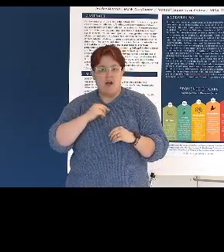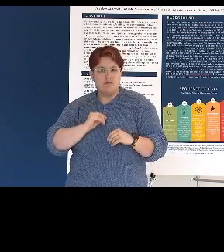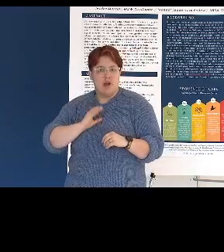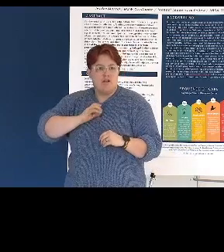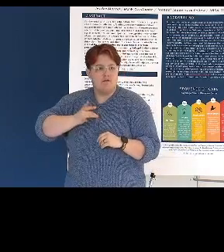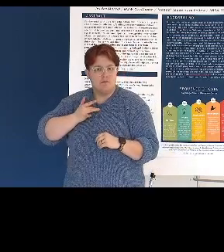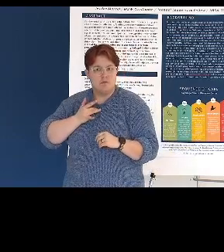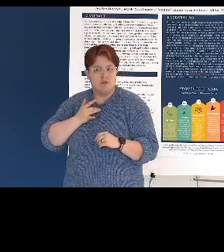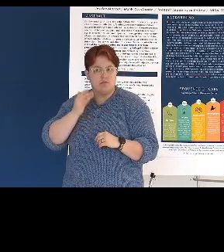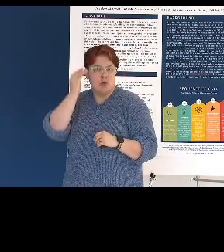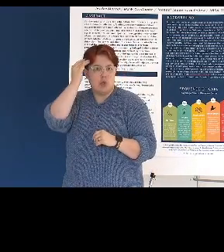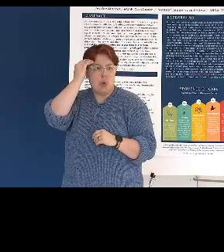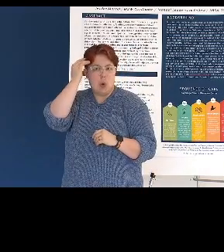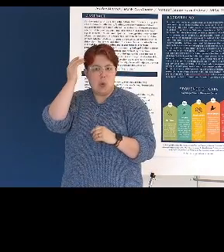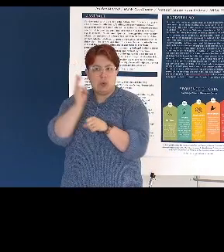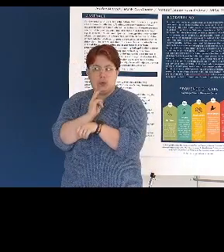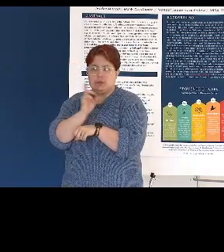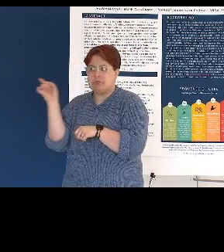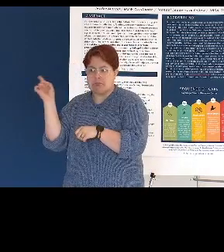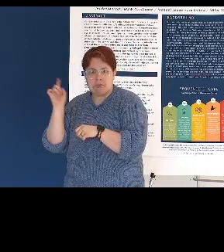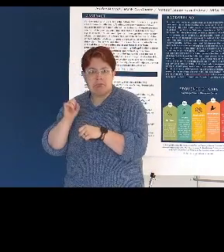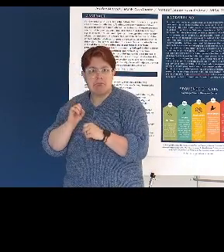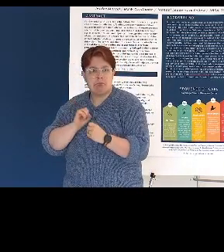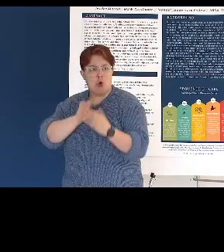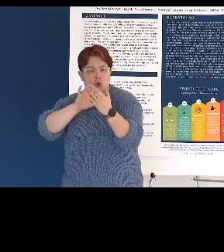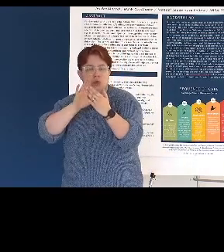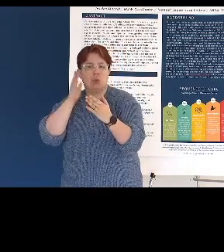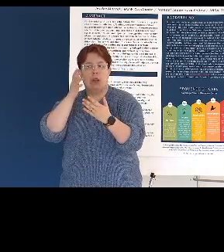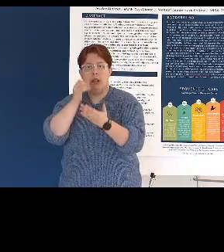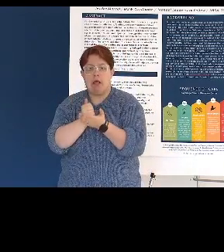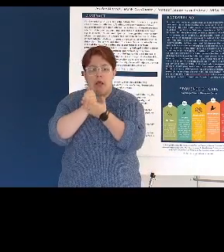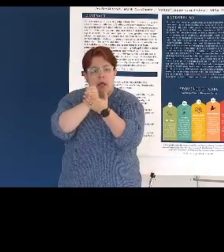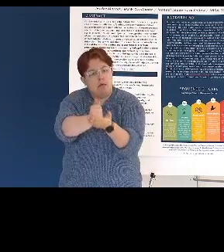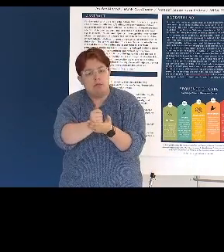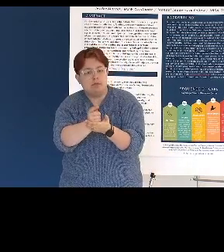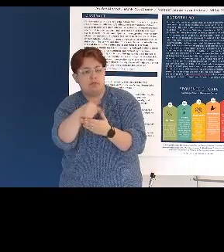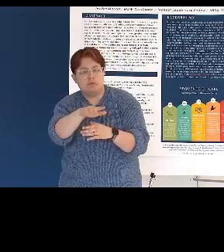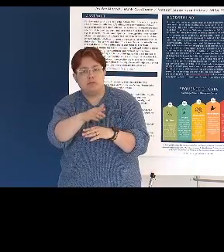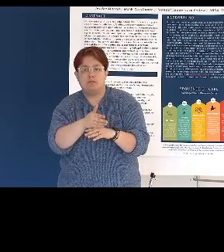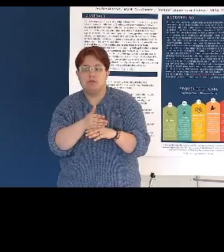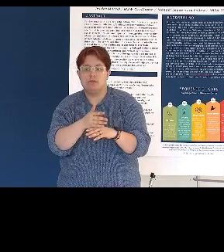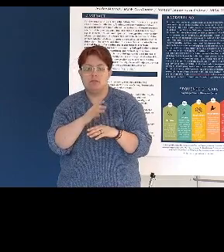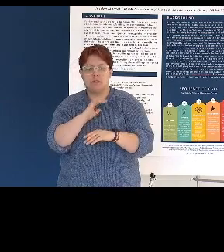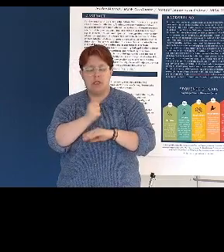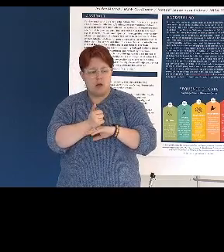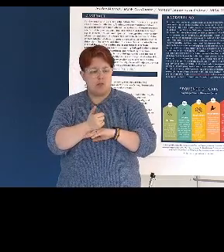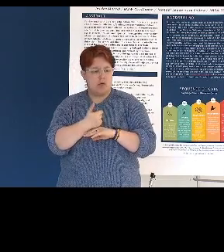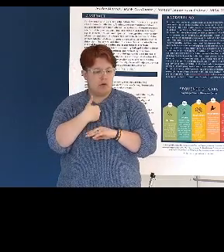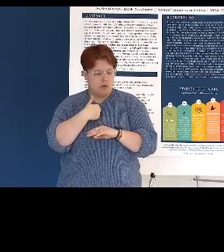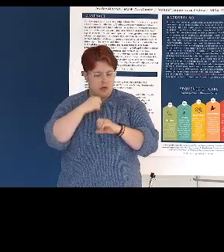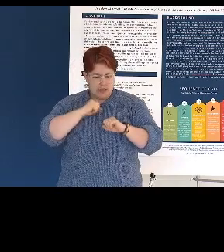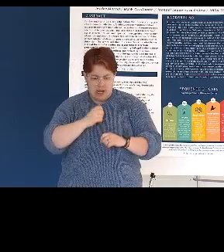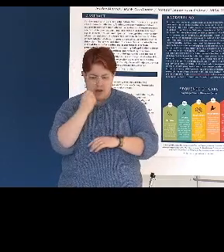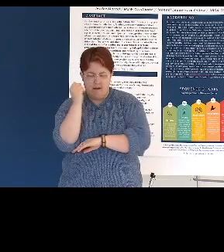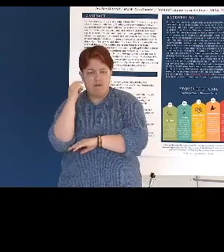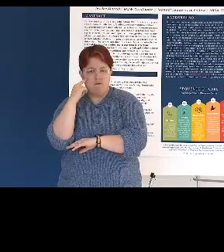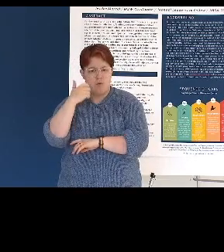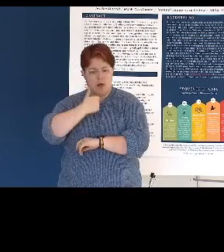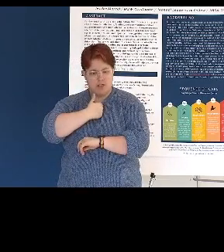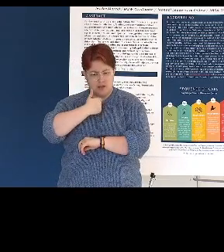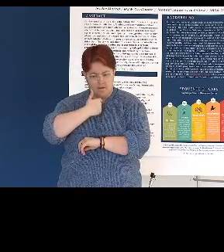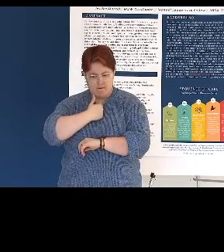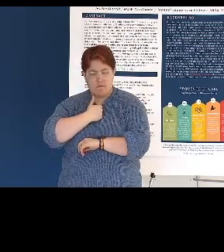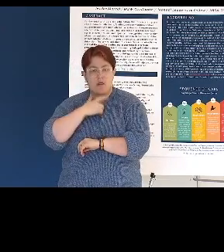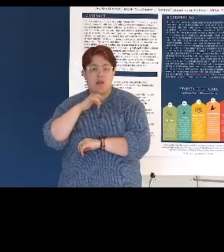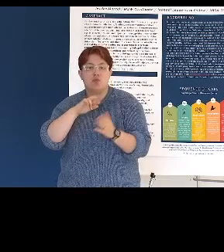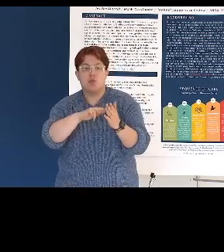these approaches will help people gain an embodied sense of self-efficacy that is required for not only